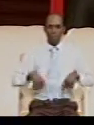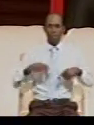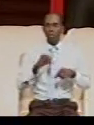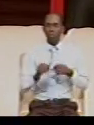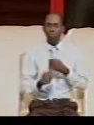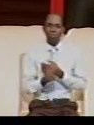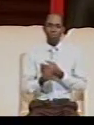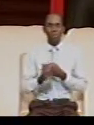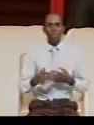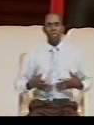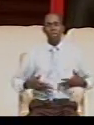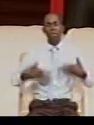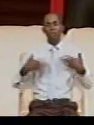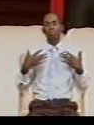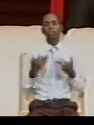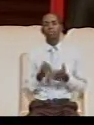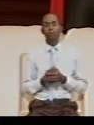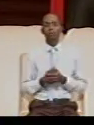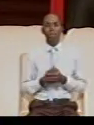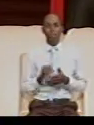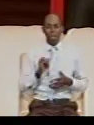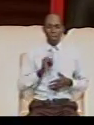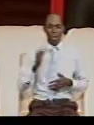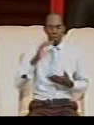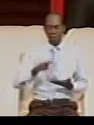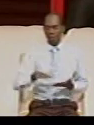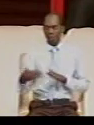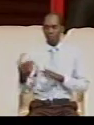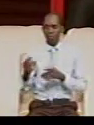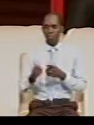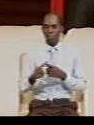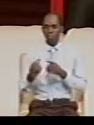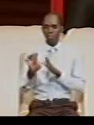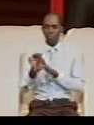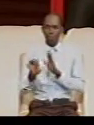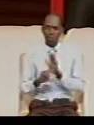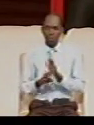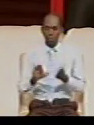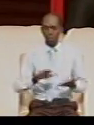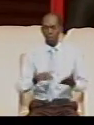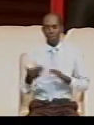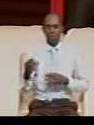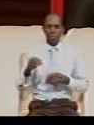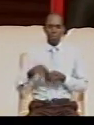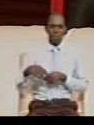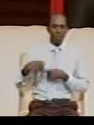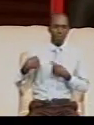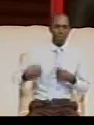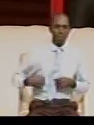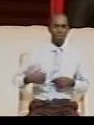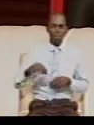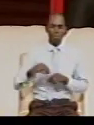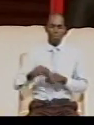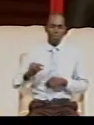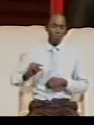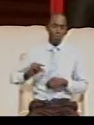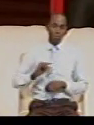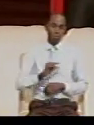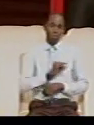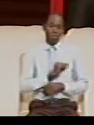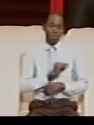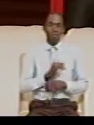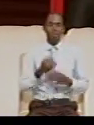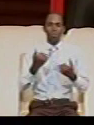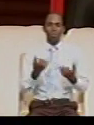was dead to your commandments, dead in conscience, and dead in heart. But now I come to